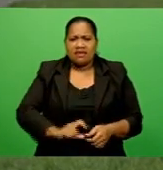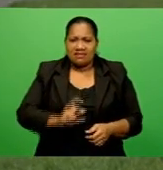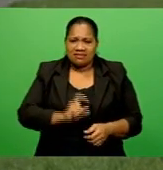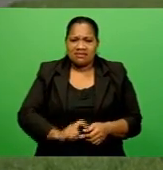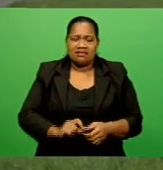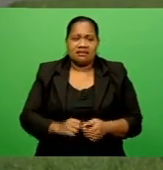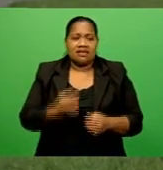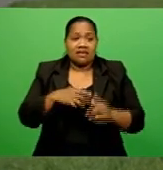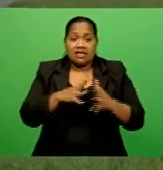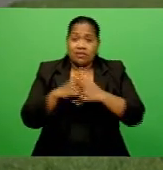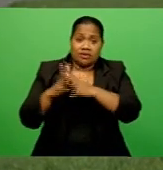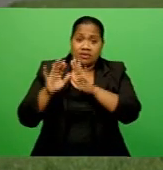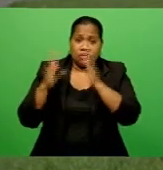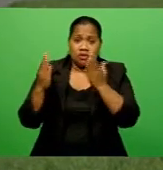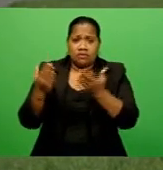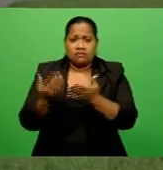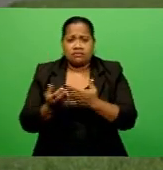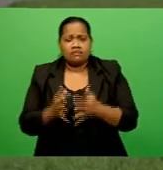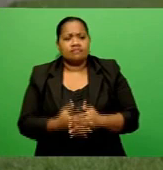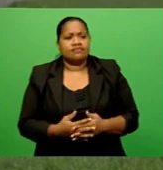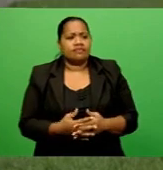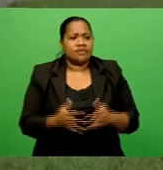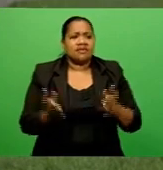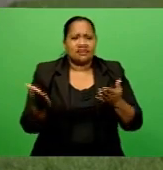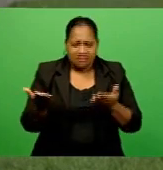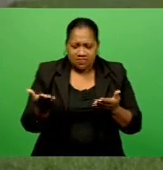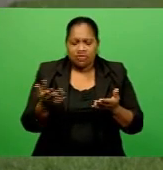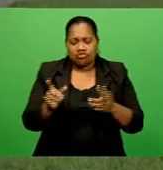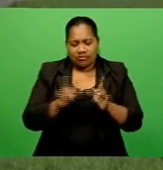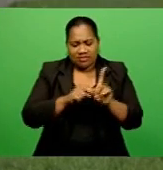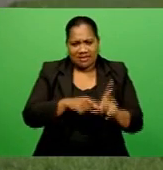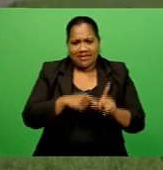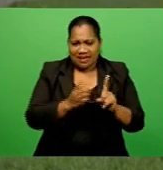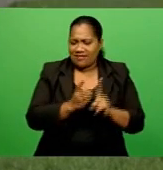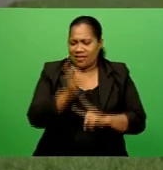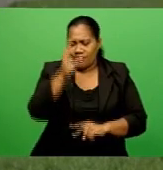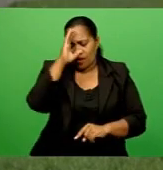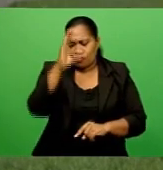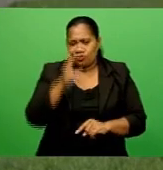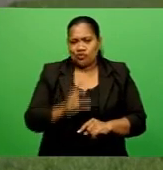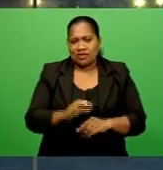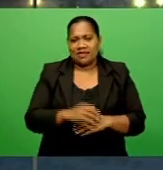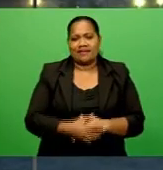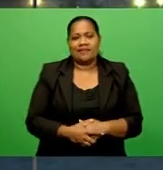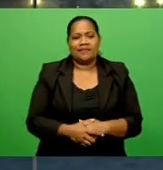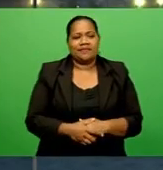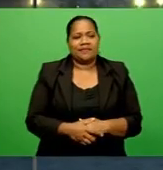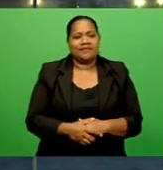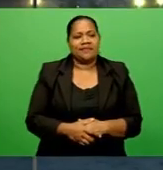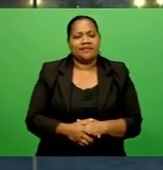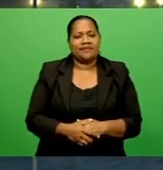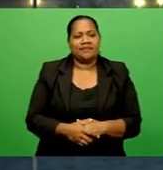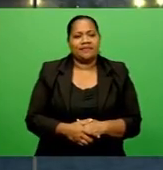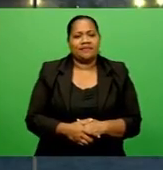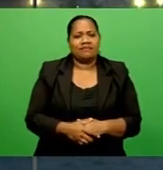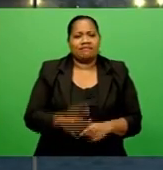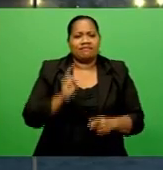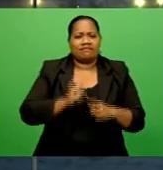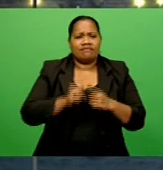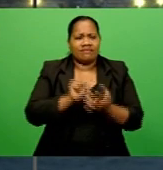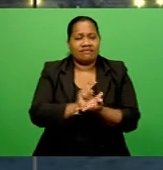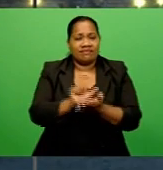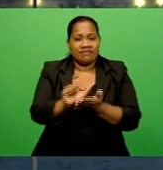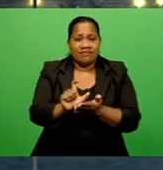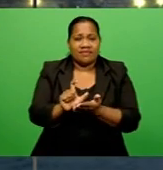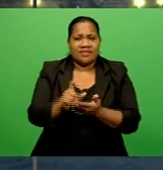as opposed to the ones of a young developing country. Kelly Vadala, FBC News. A quick clarification. I had